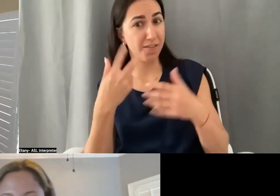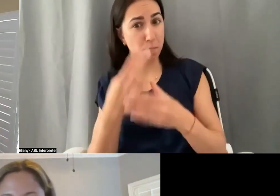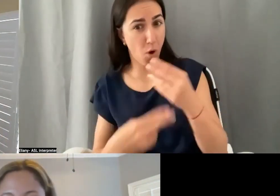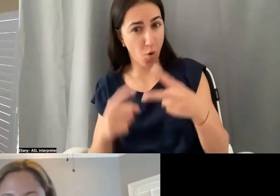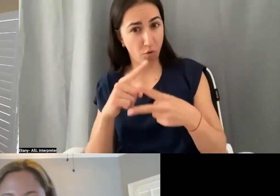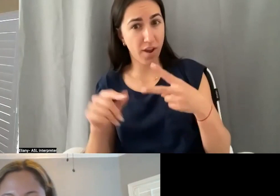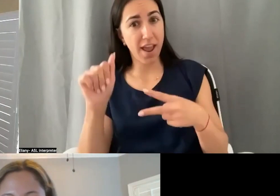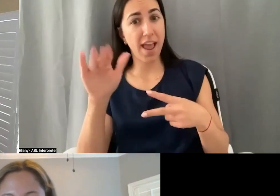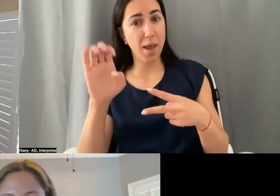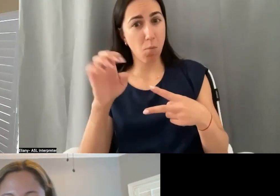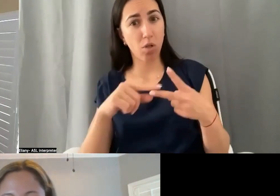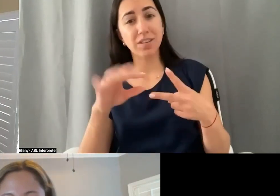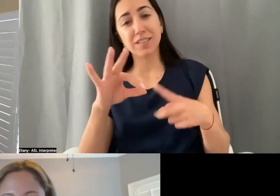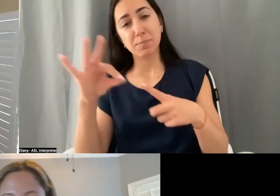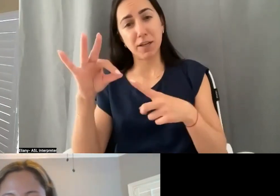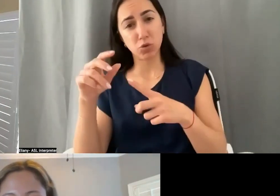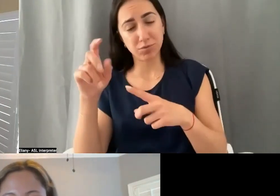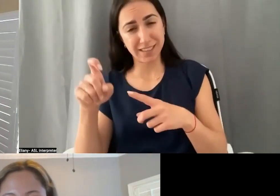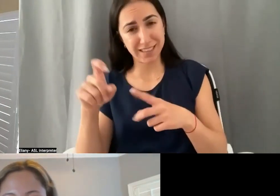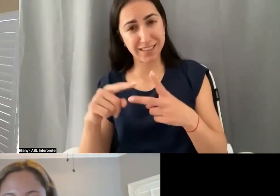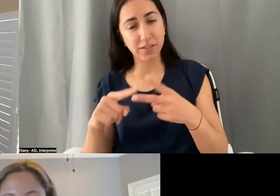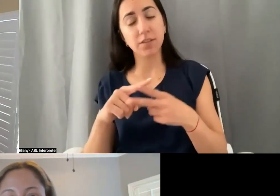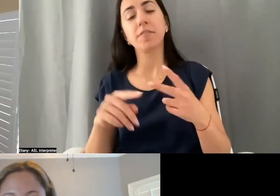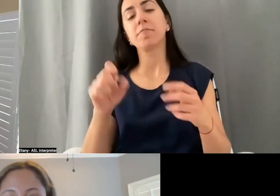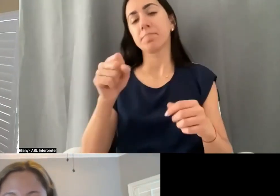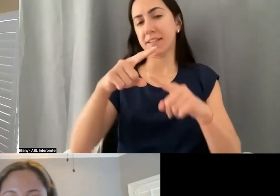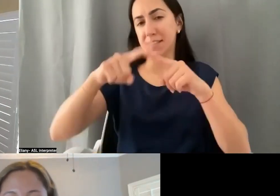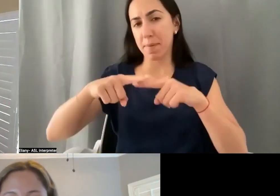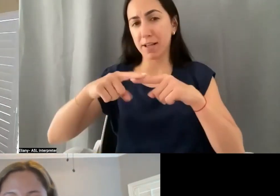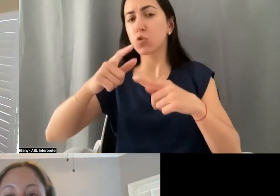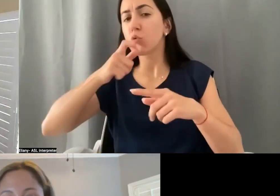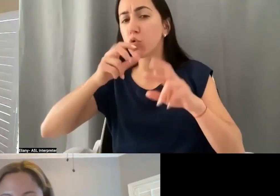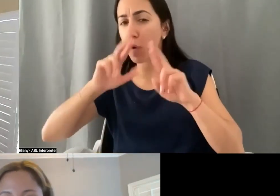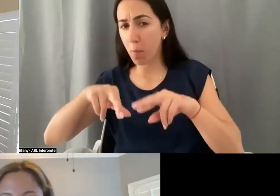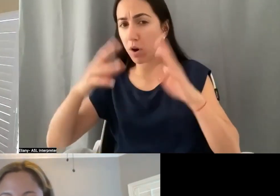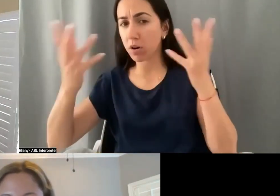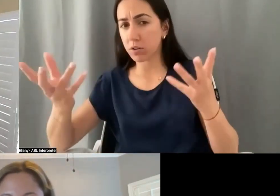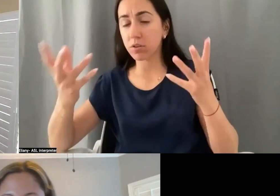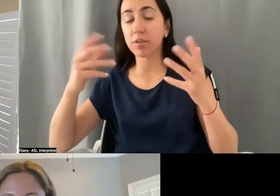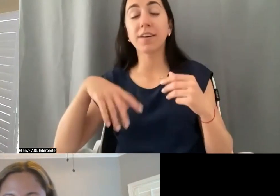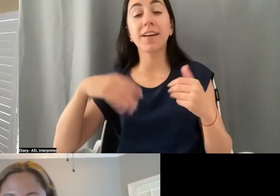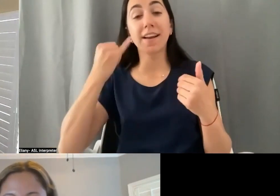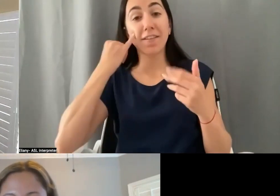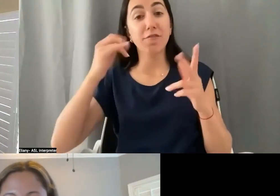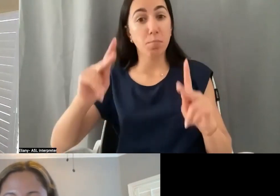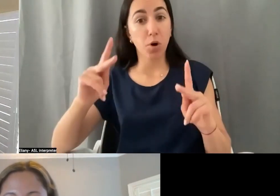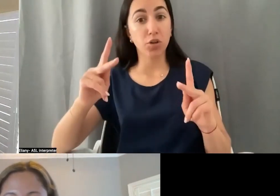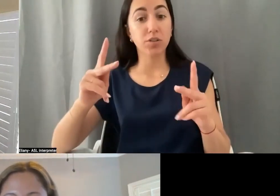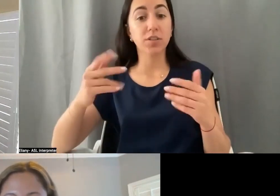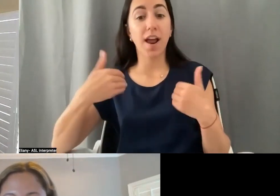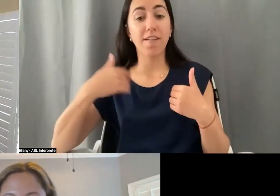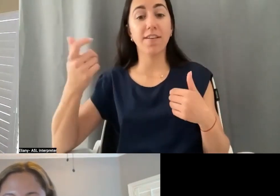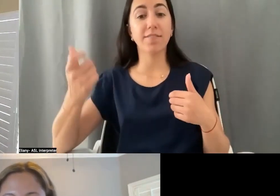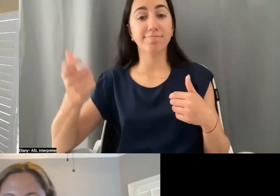account, if we're talking, depends on who we're talking about reporting to, but yes, if we have an individual on the